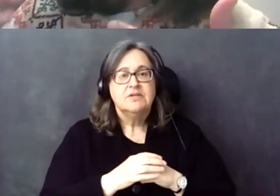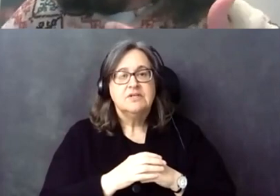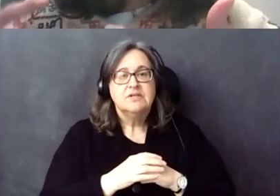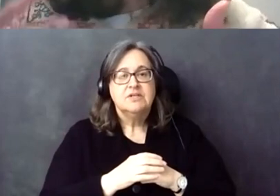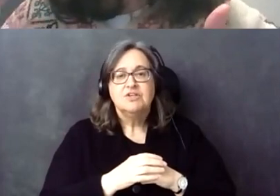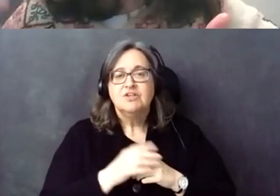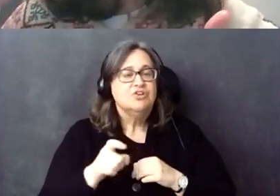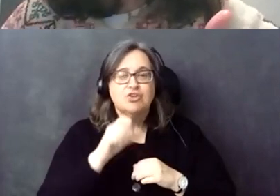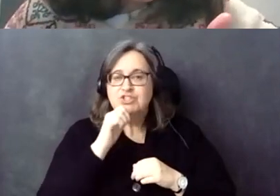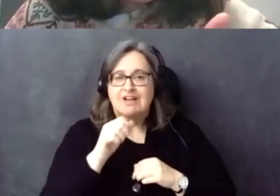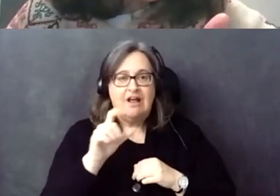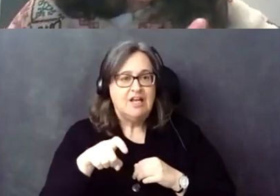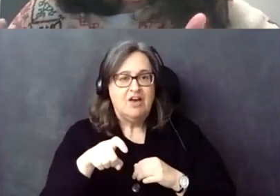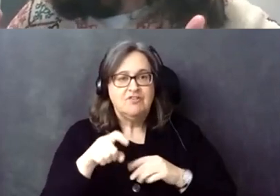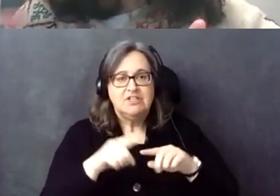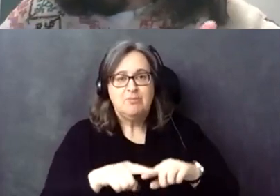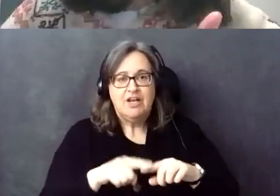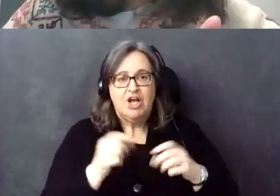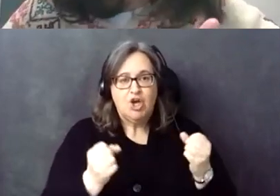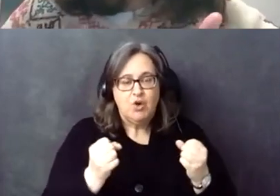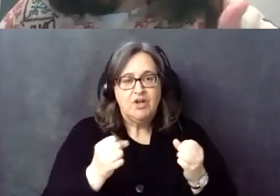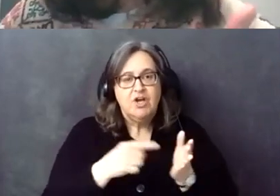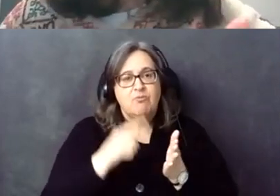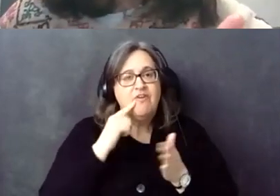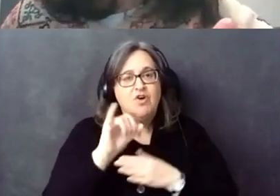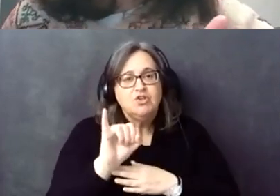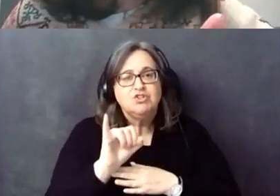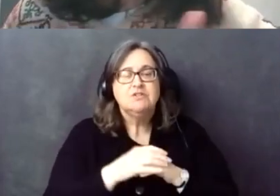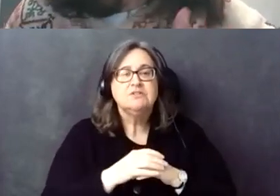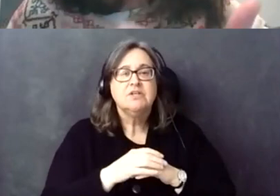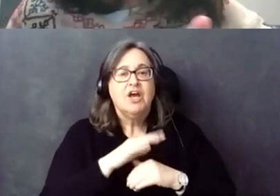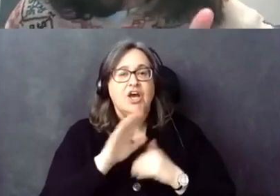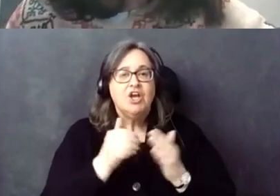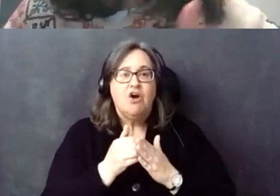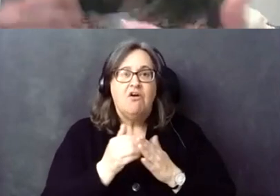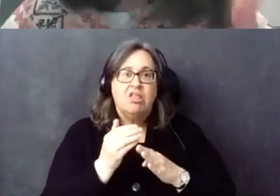you shouldn't have to depend on a car and pay for insurance and all the upkeep